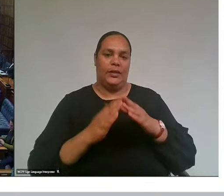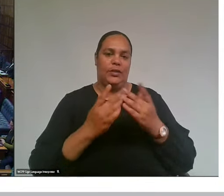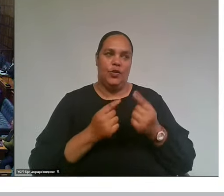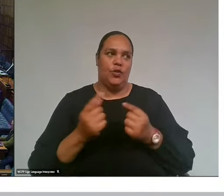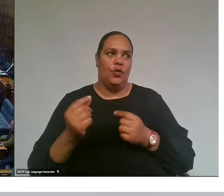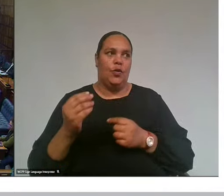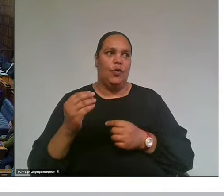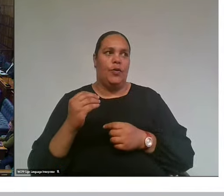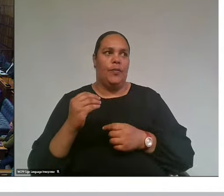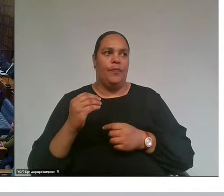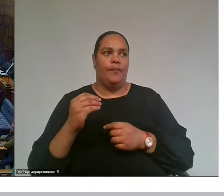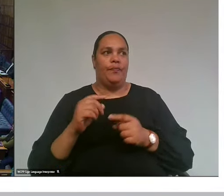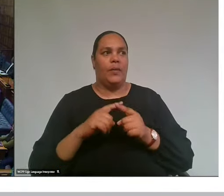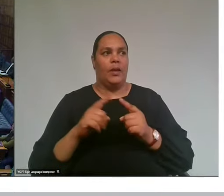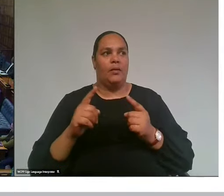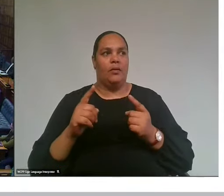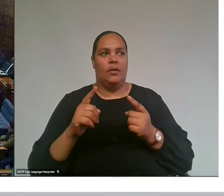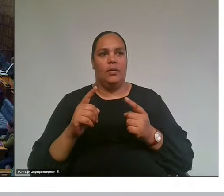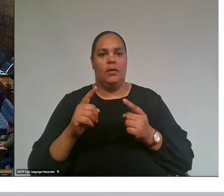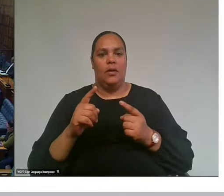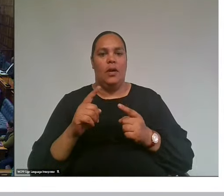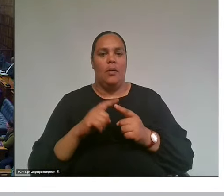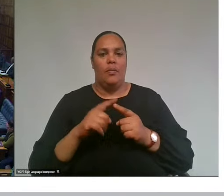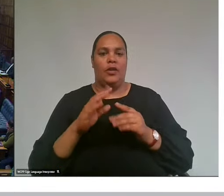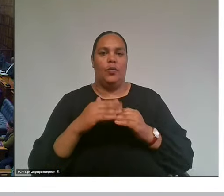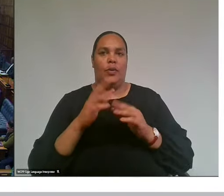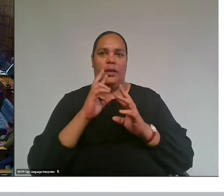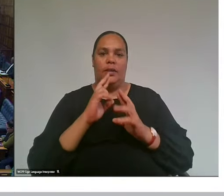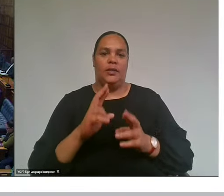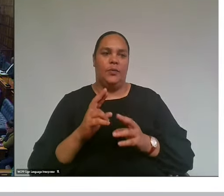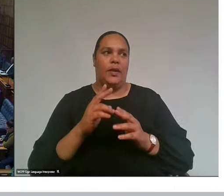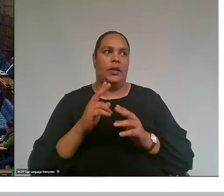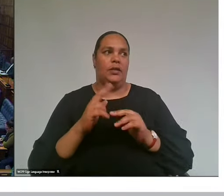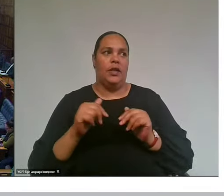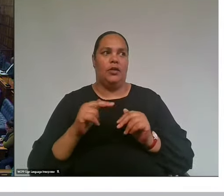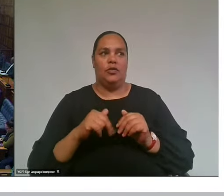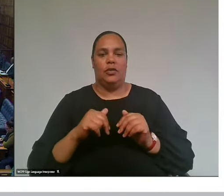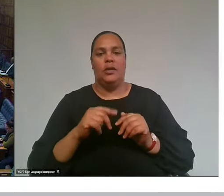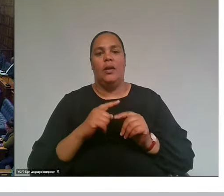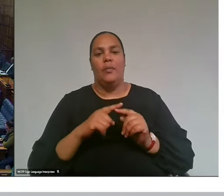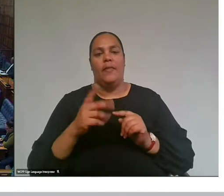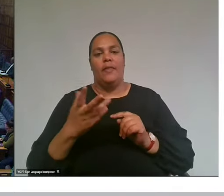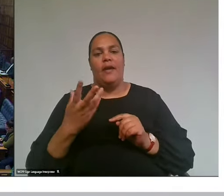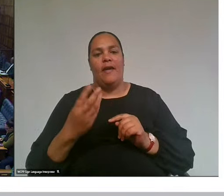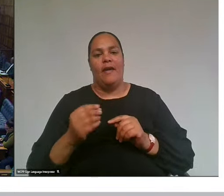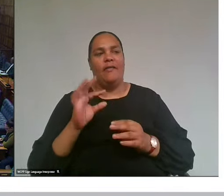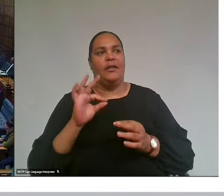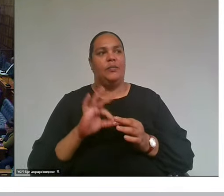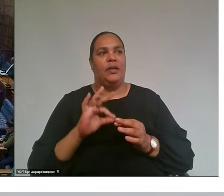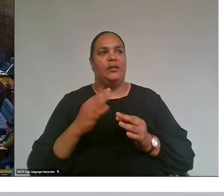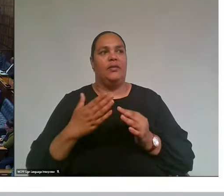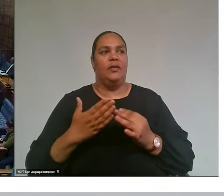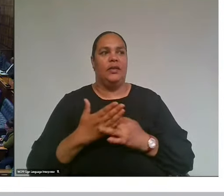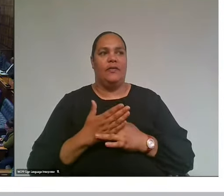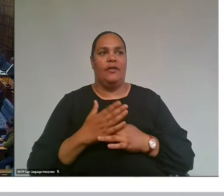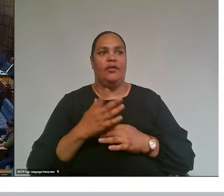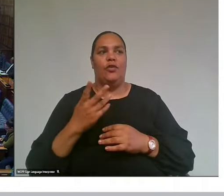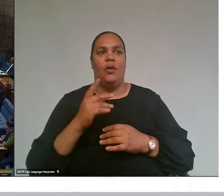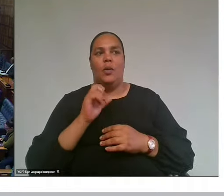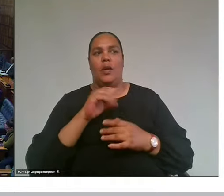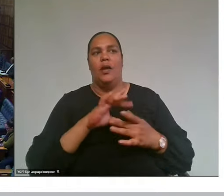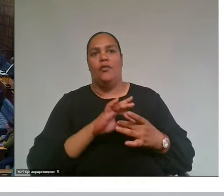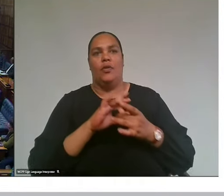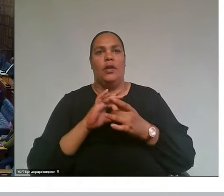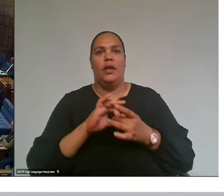so I wanted to uh say that with respect to townships there is explicit interventions that relate to